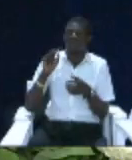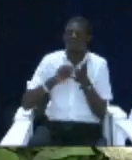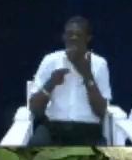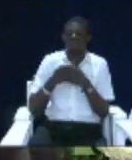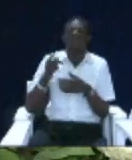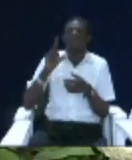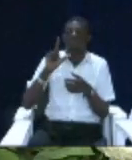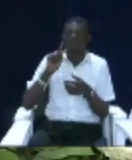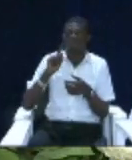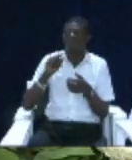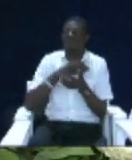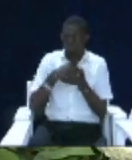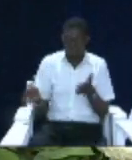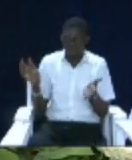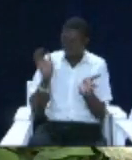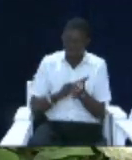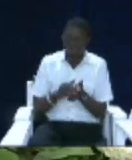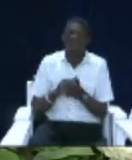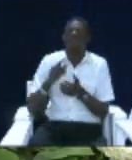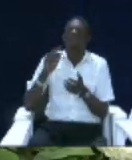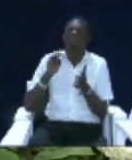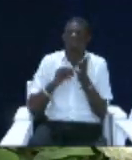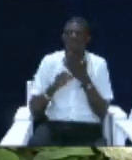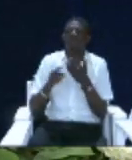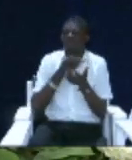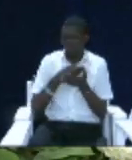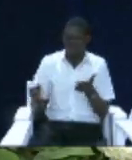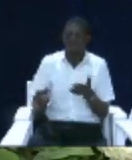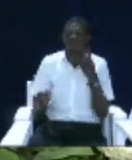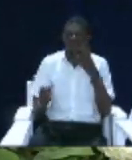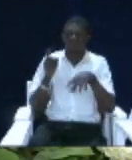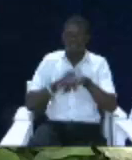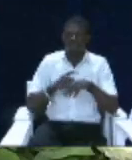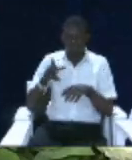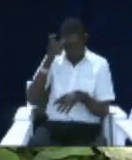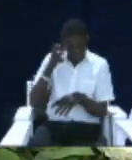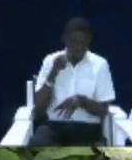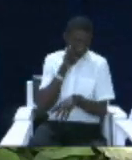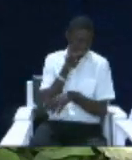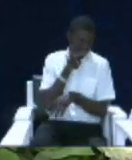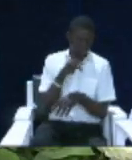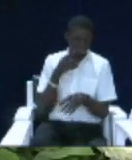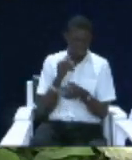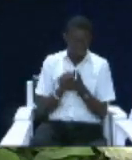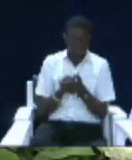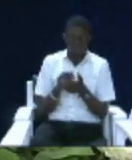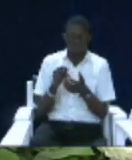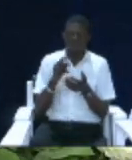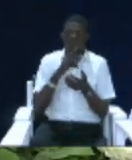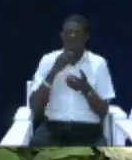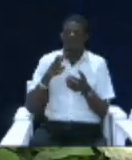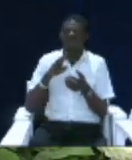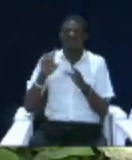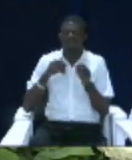it. May 2022, I failed it, making 4 times. And the devil looked at me and said, Oshe kini,